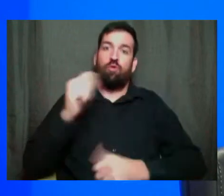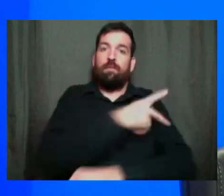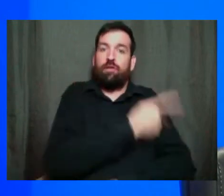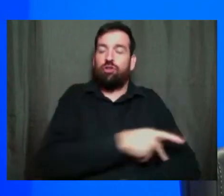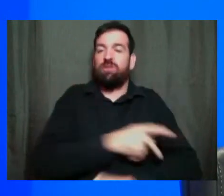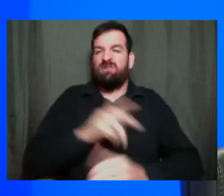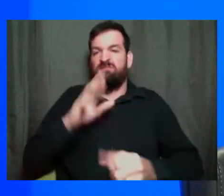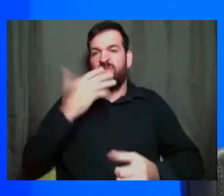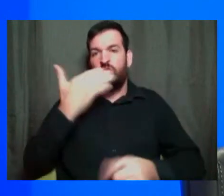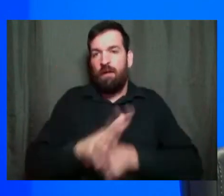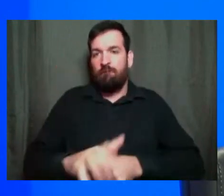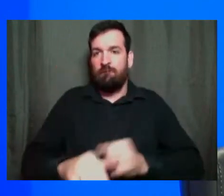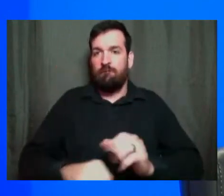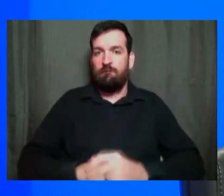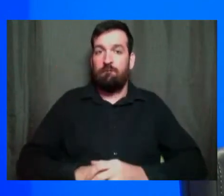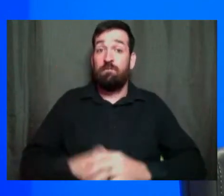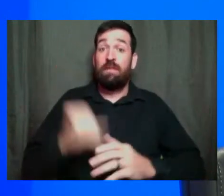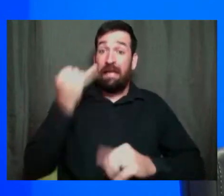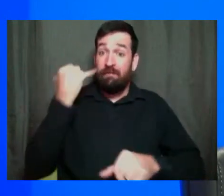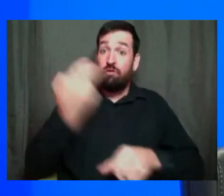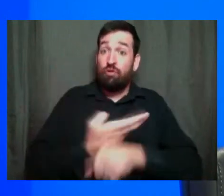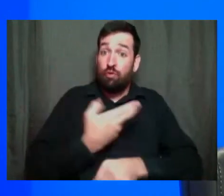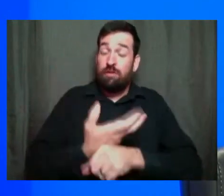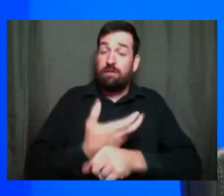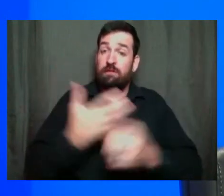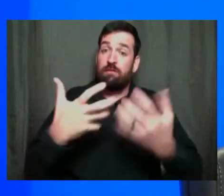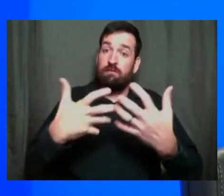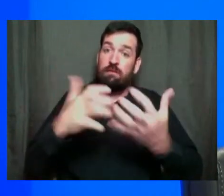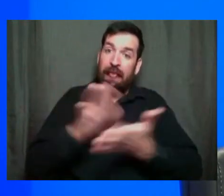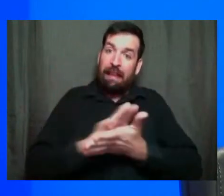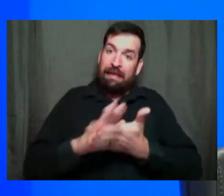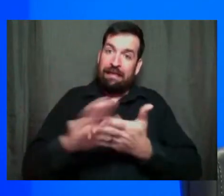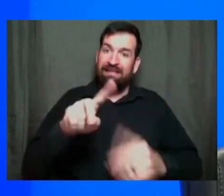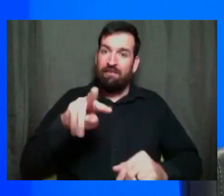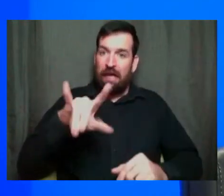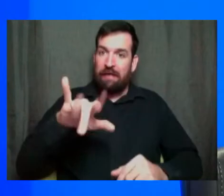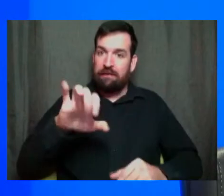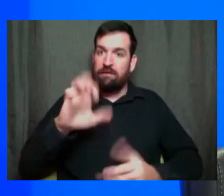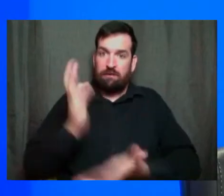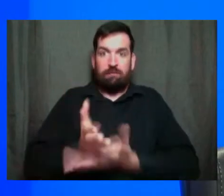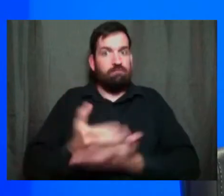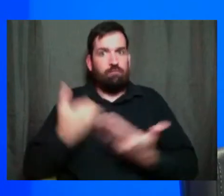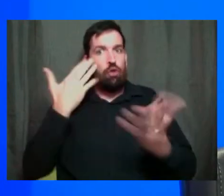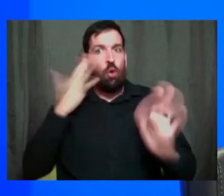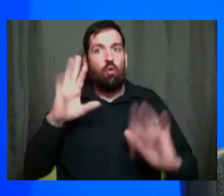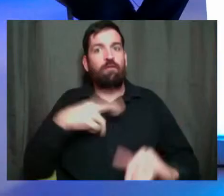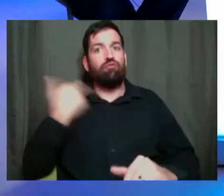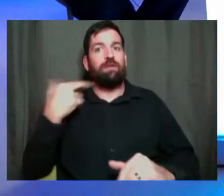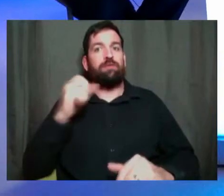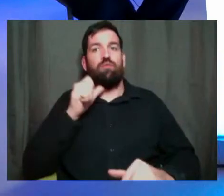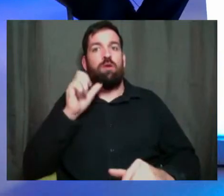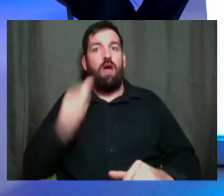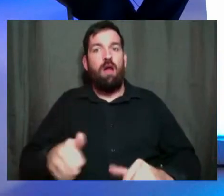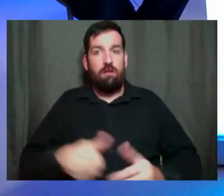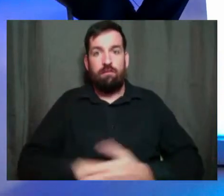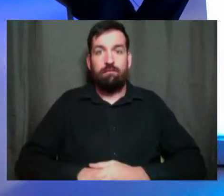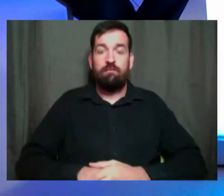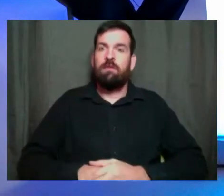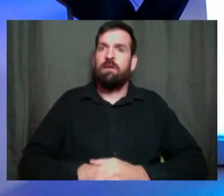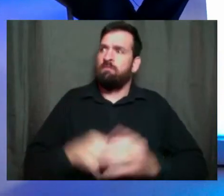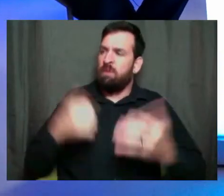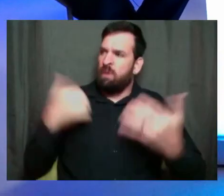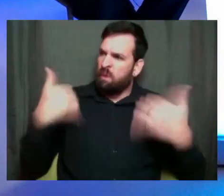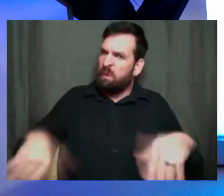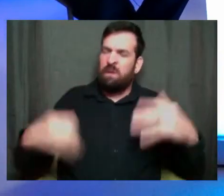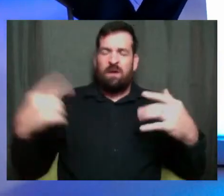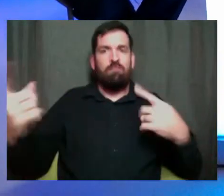enough. But if you are using a cleaning device, to stop using that because we just don't know if that's truly a risk factor or not. Okay, we are getting so many questions for you.